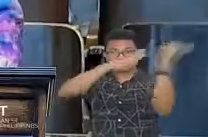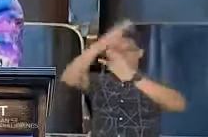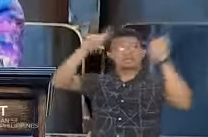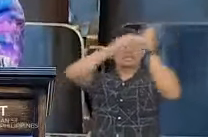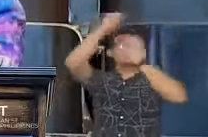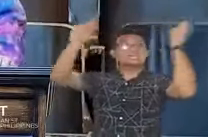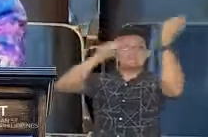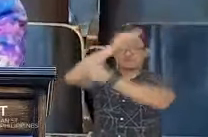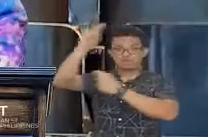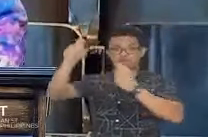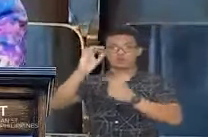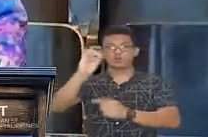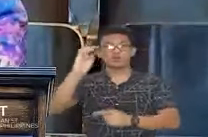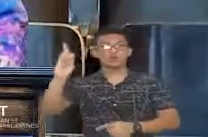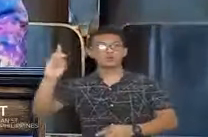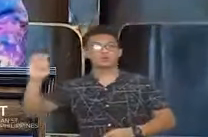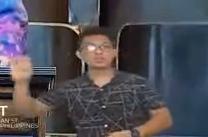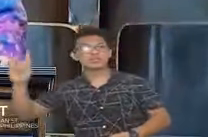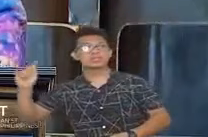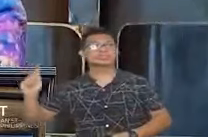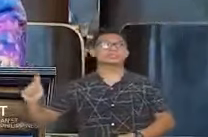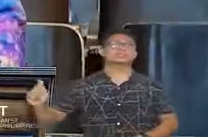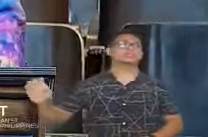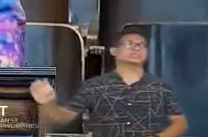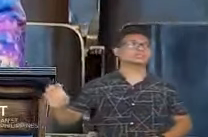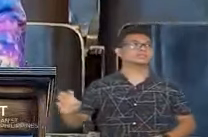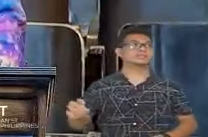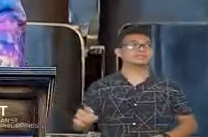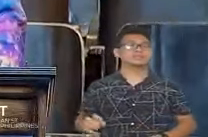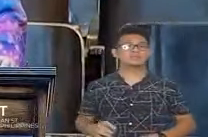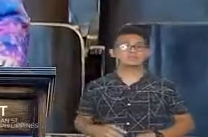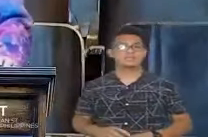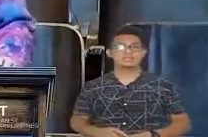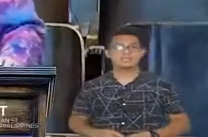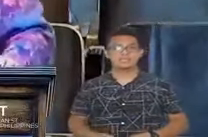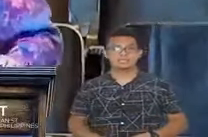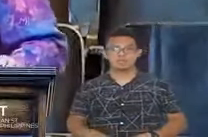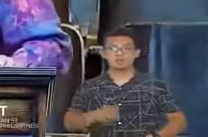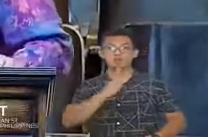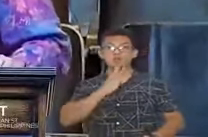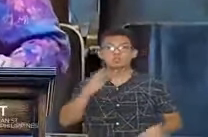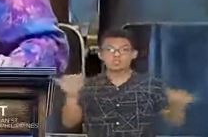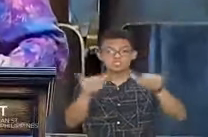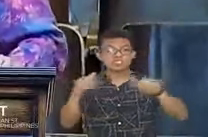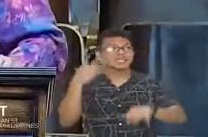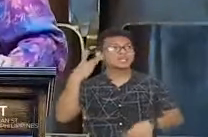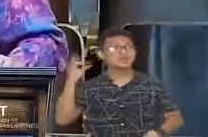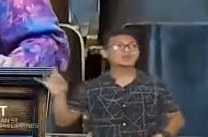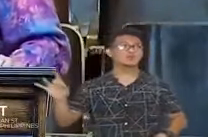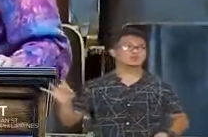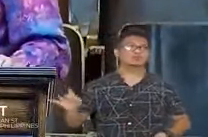one liter of diesel. Gibali, kanang diesel is pila, 57?